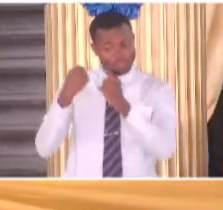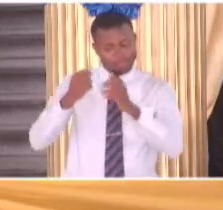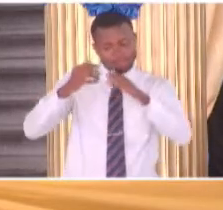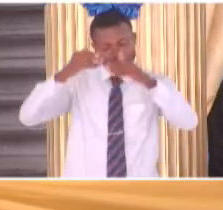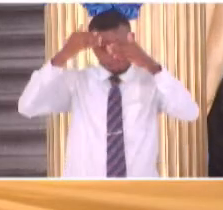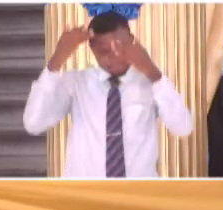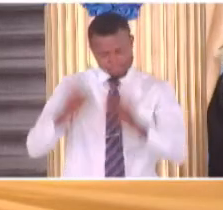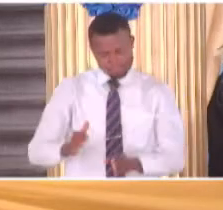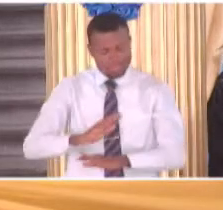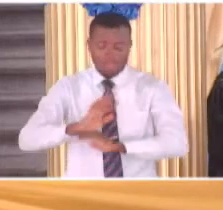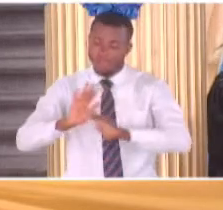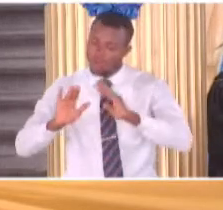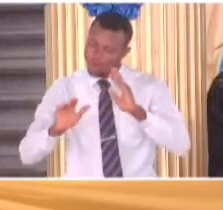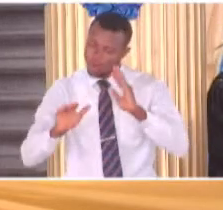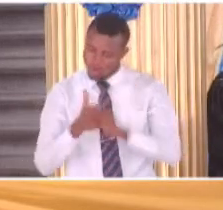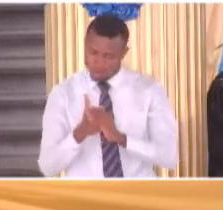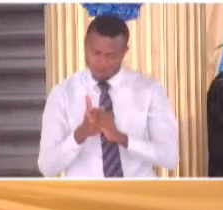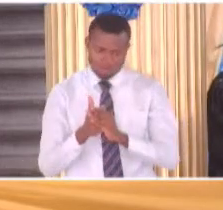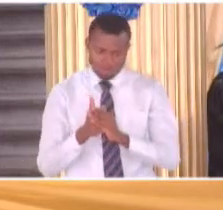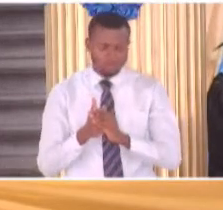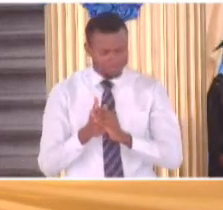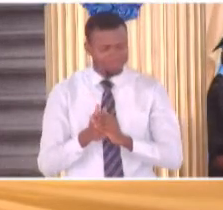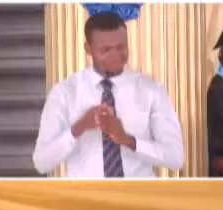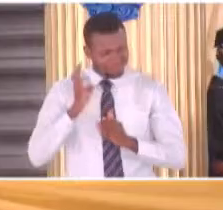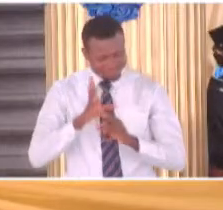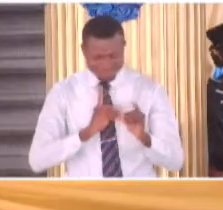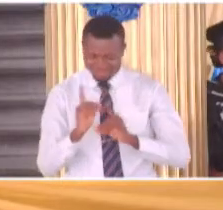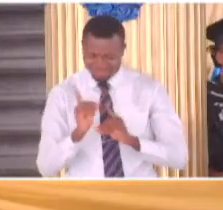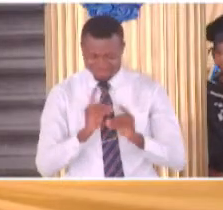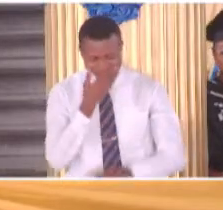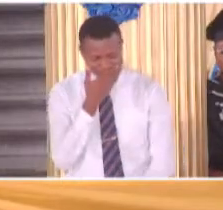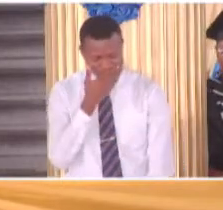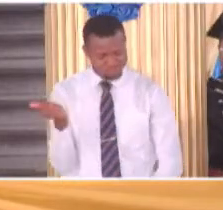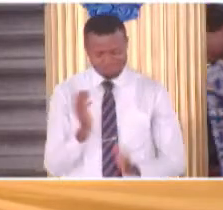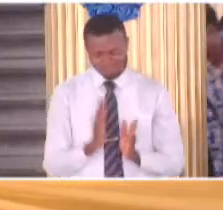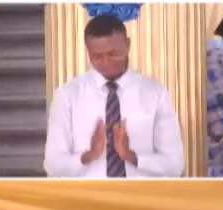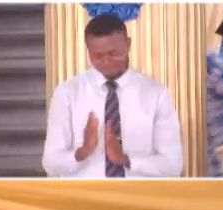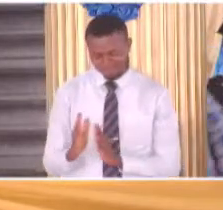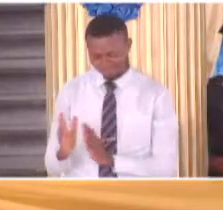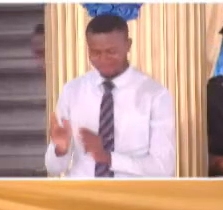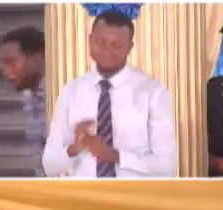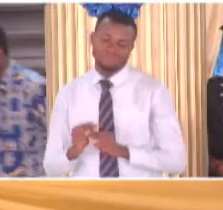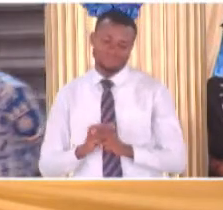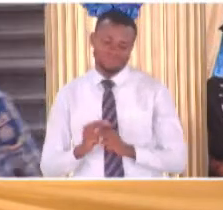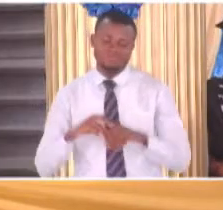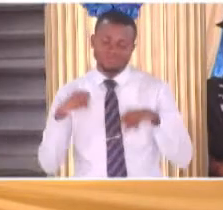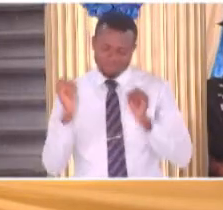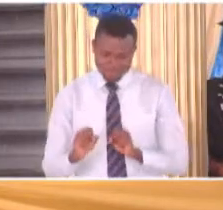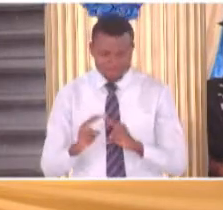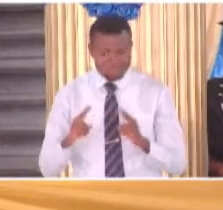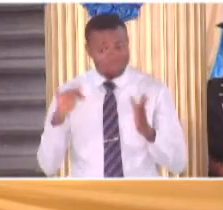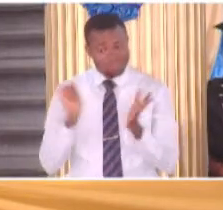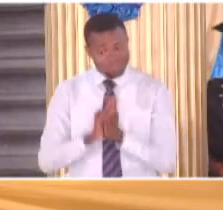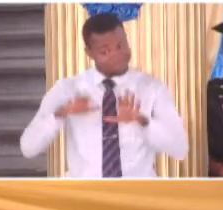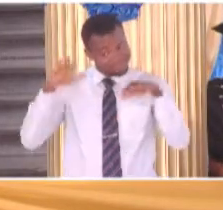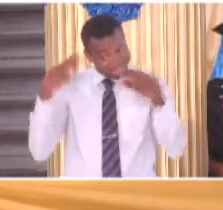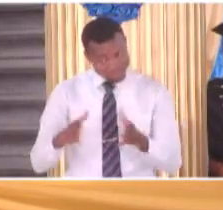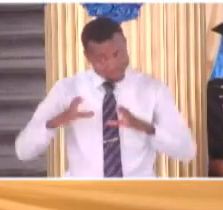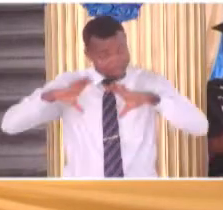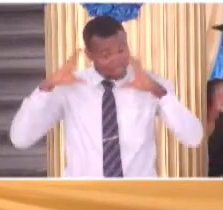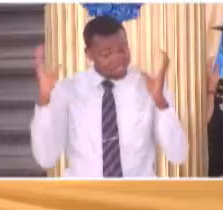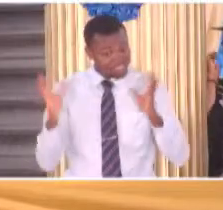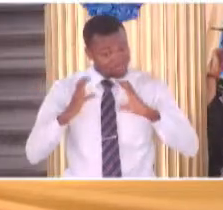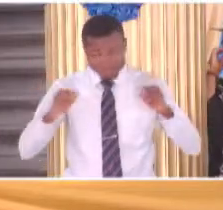over. We'll do our best to keep proceedings as short as possible so that after the ceremony